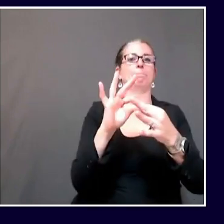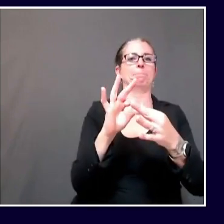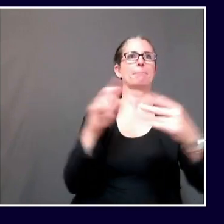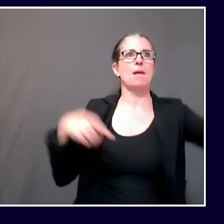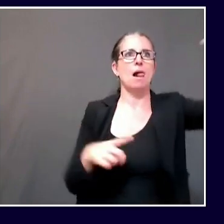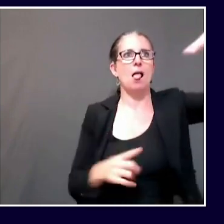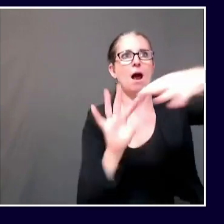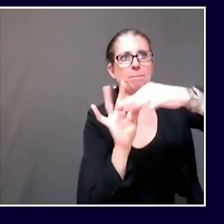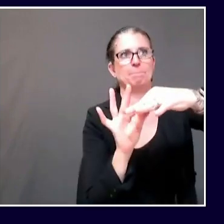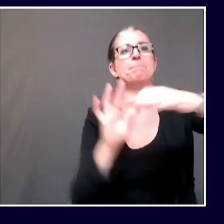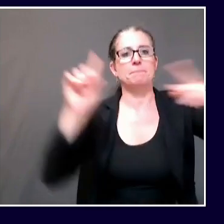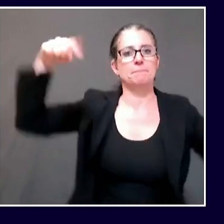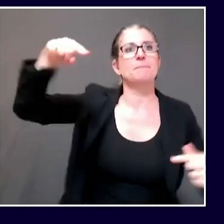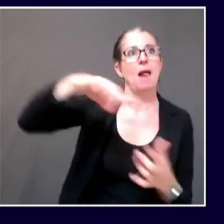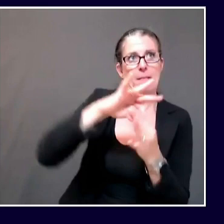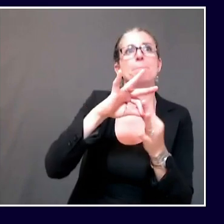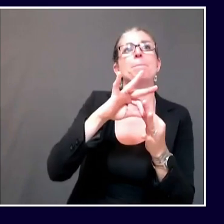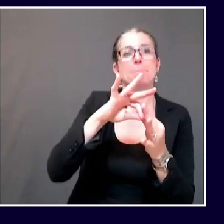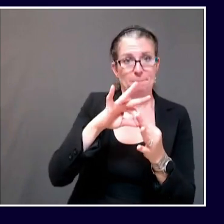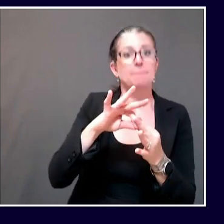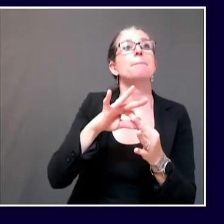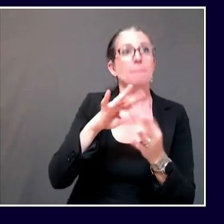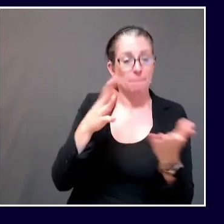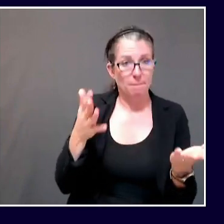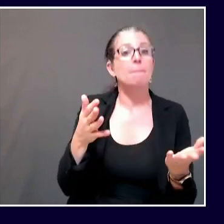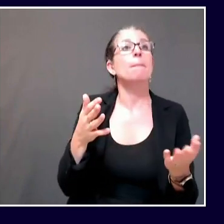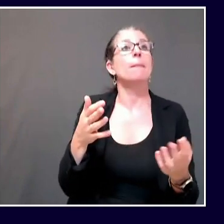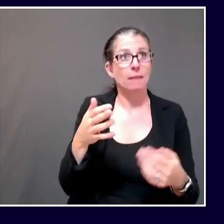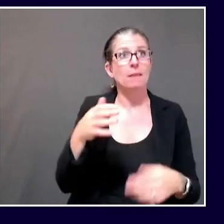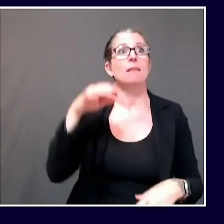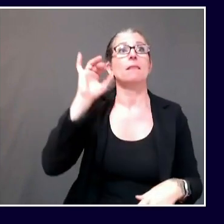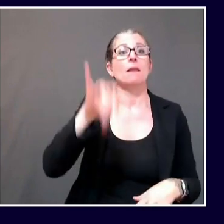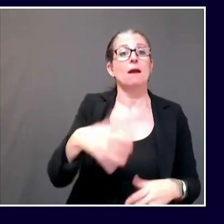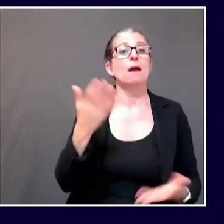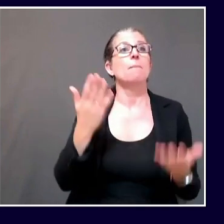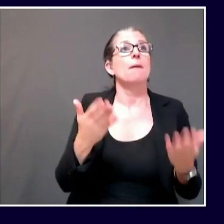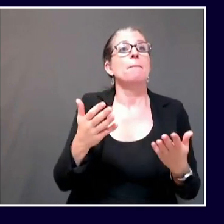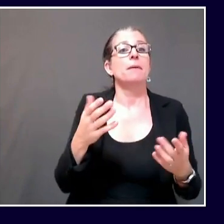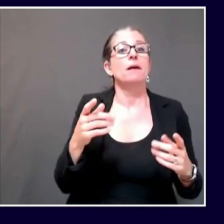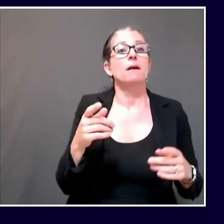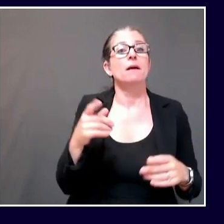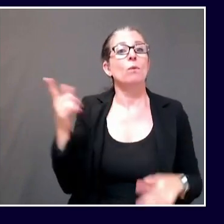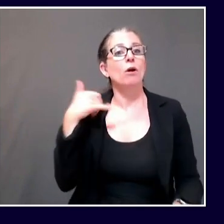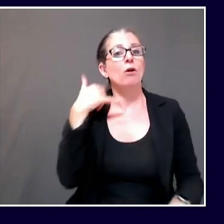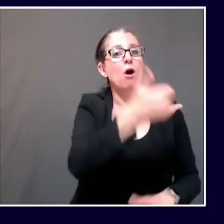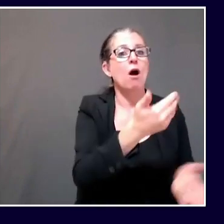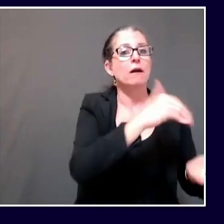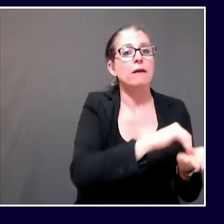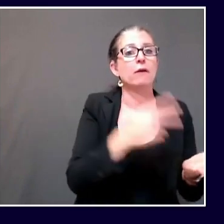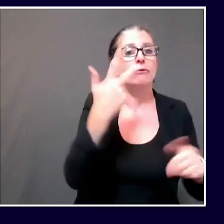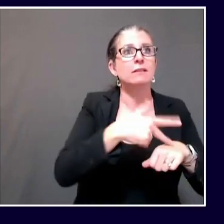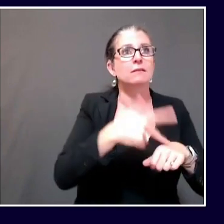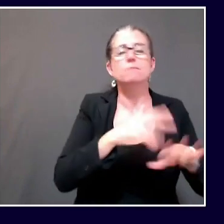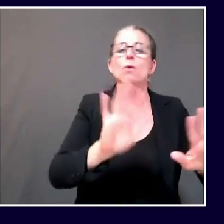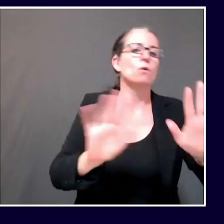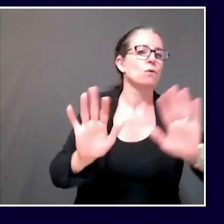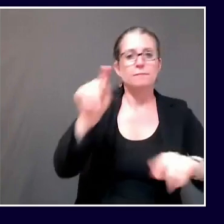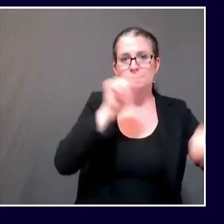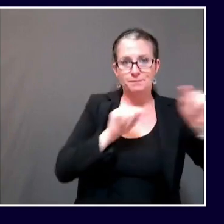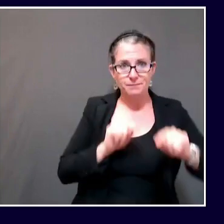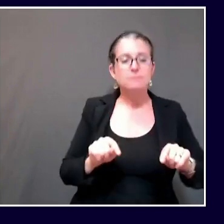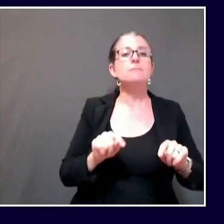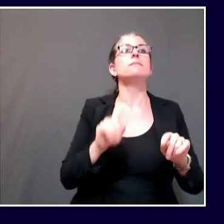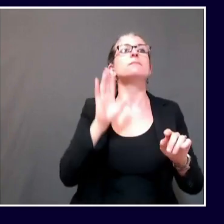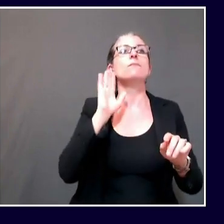per week, sit down and say, okay, I've just interviewed some folks, and here's all the places they've been. And another person lists all